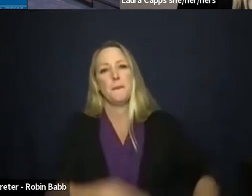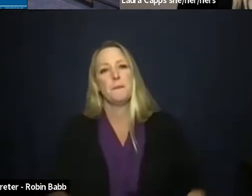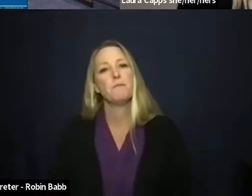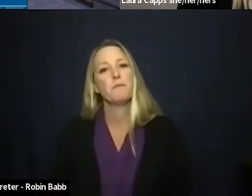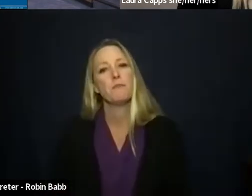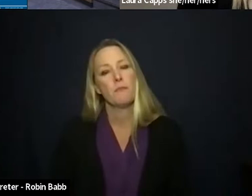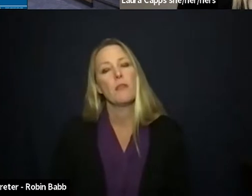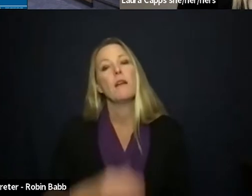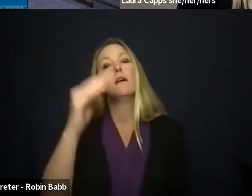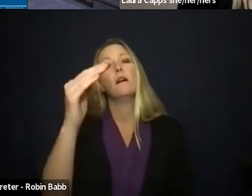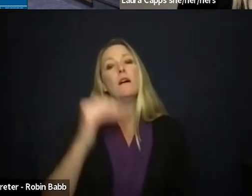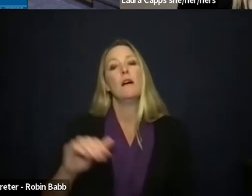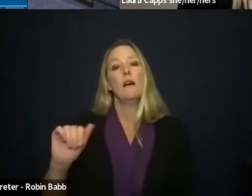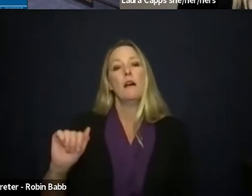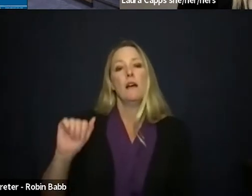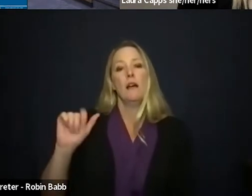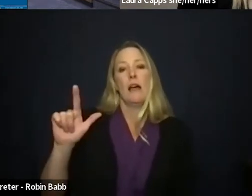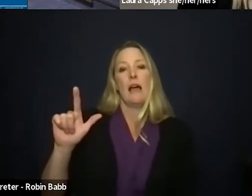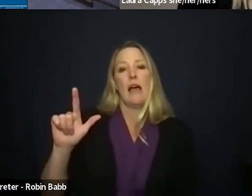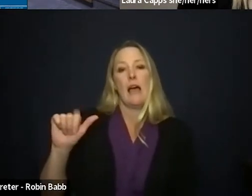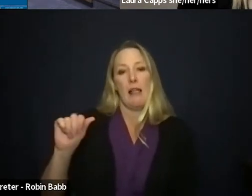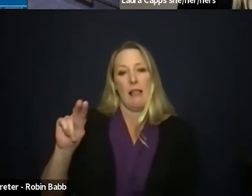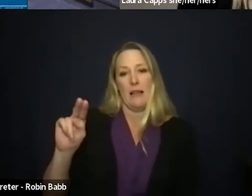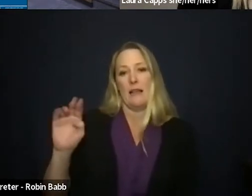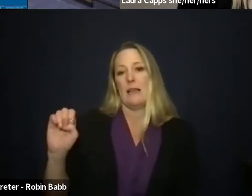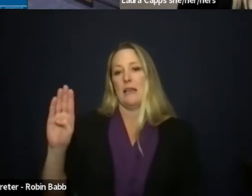my speaker is alan evenstein